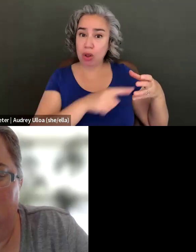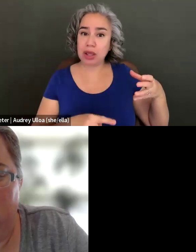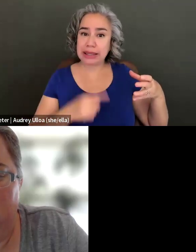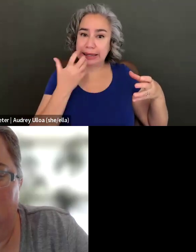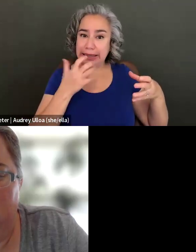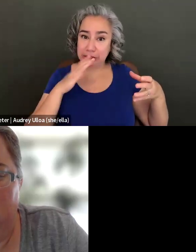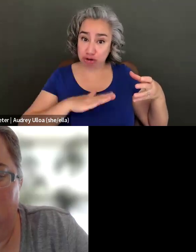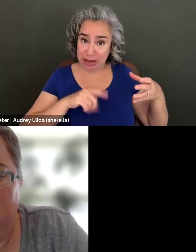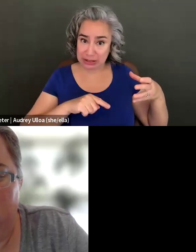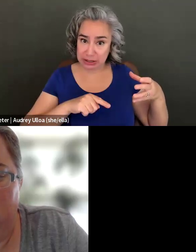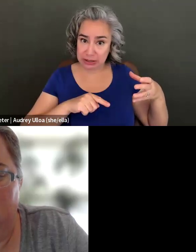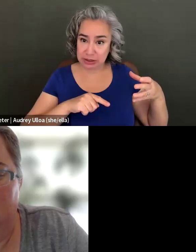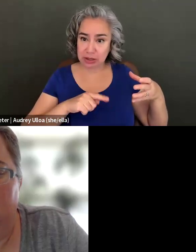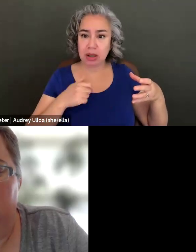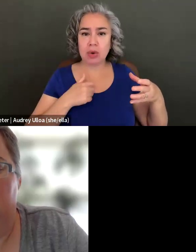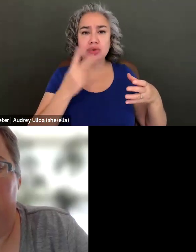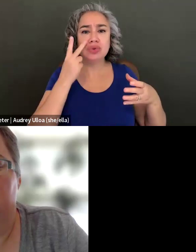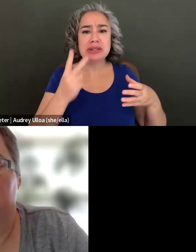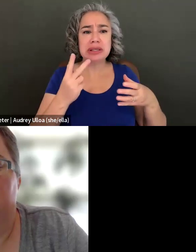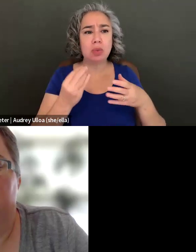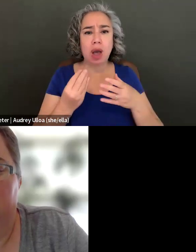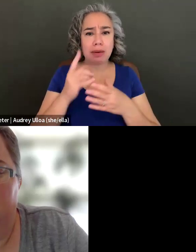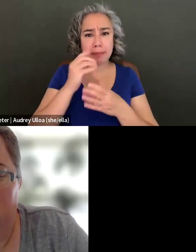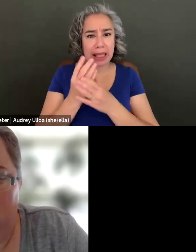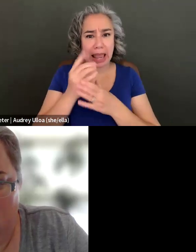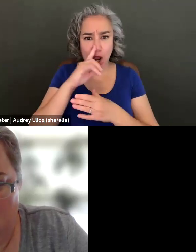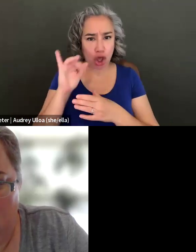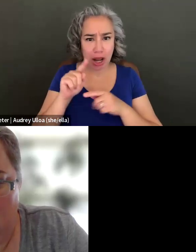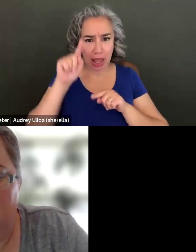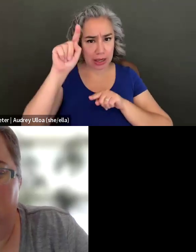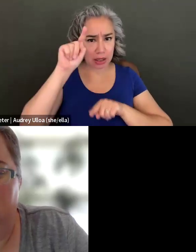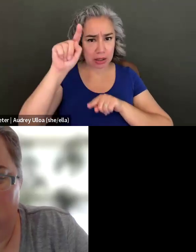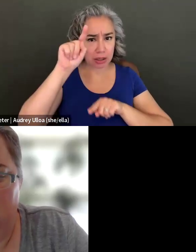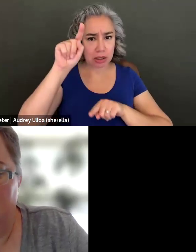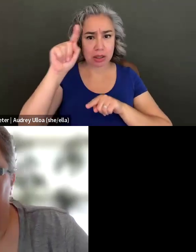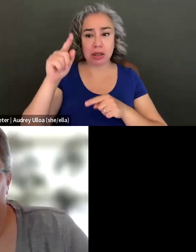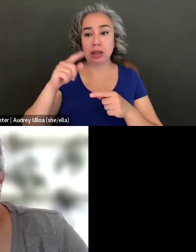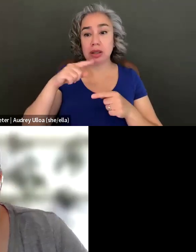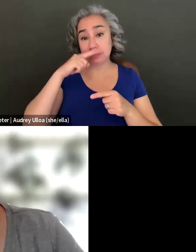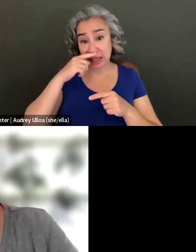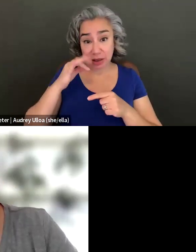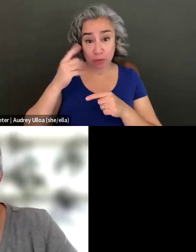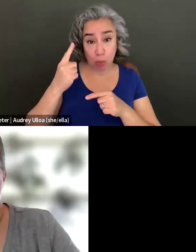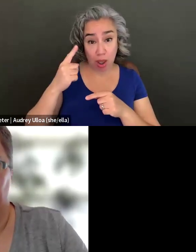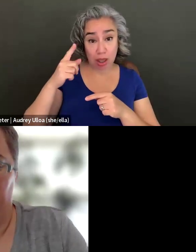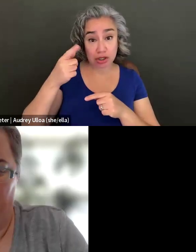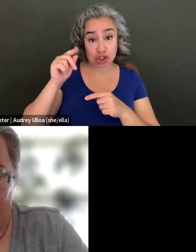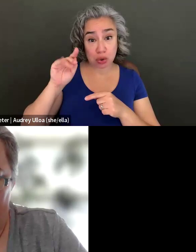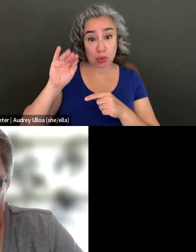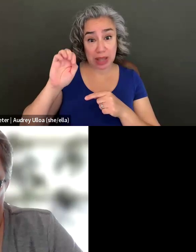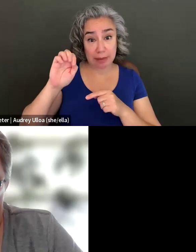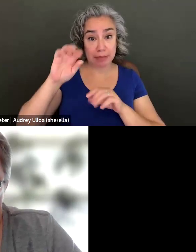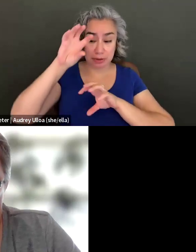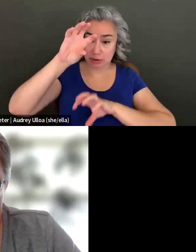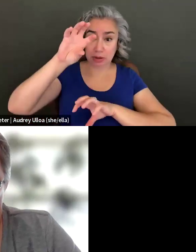genotype on this conditioning, so perhaps growing maize of one genotype in soil conditioned